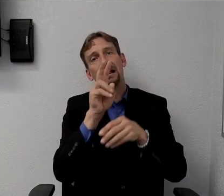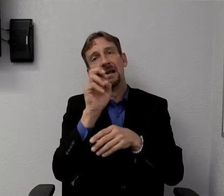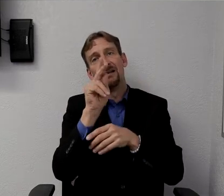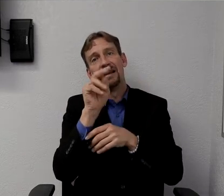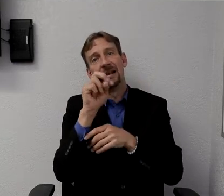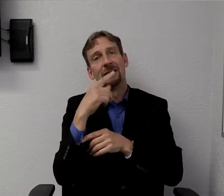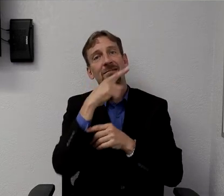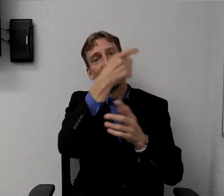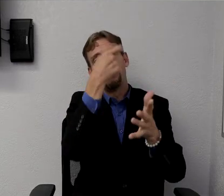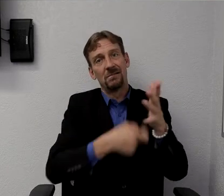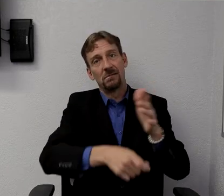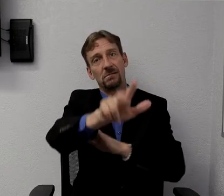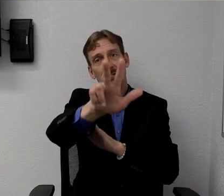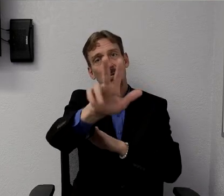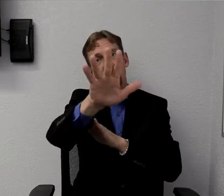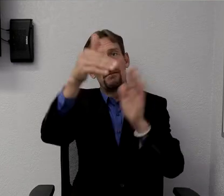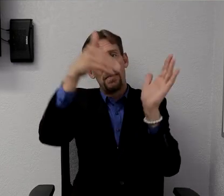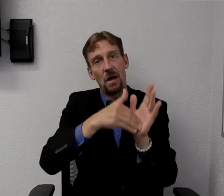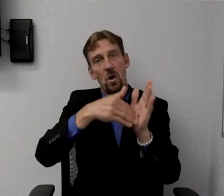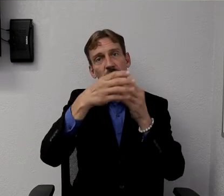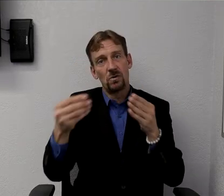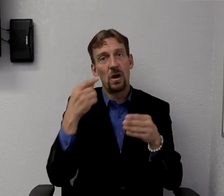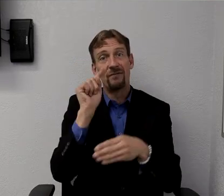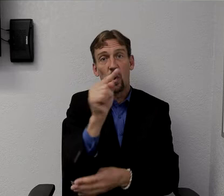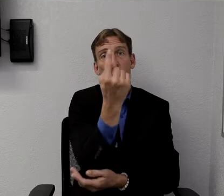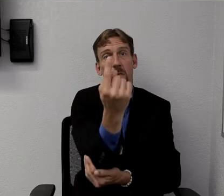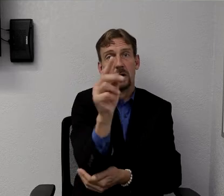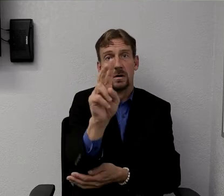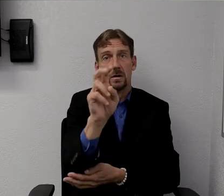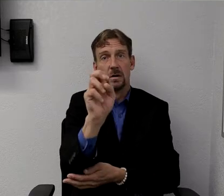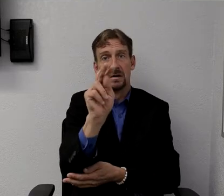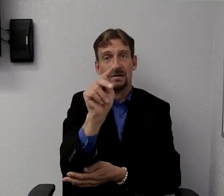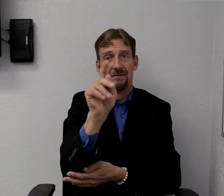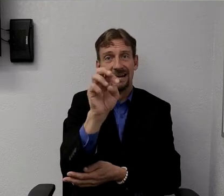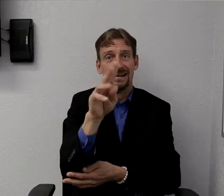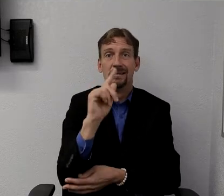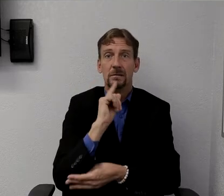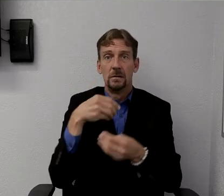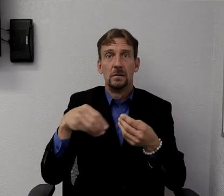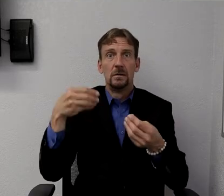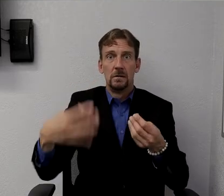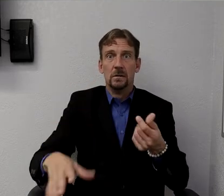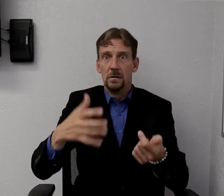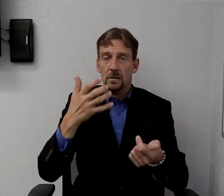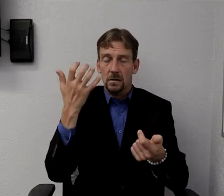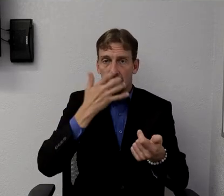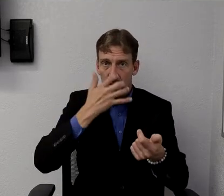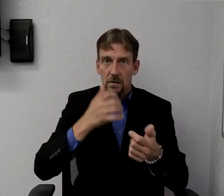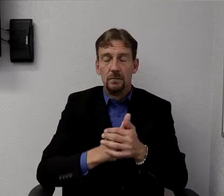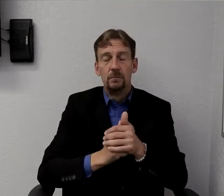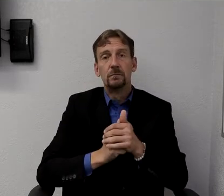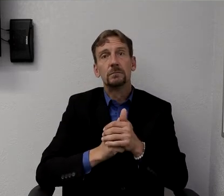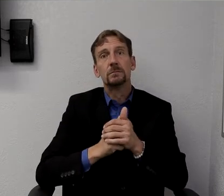a single ventilator. So they're very, very expensive. And once the